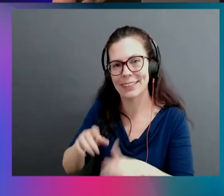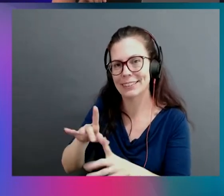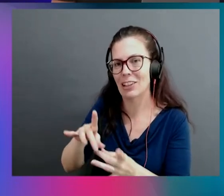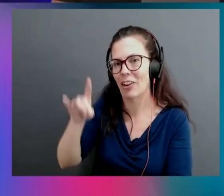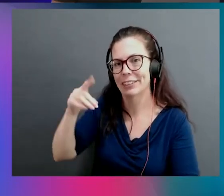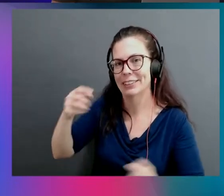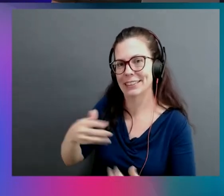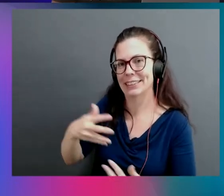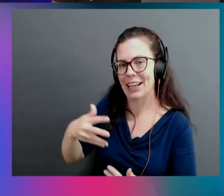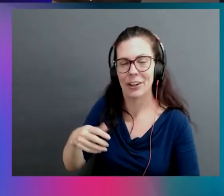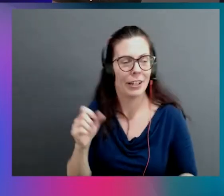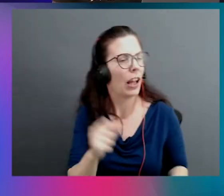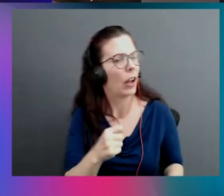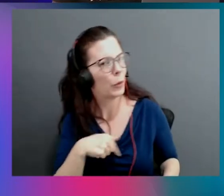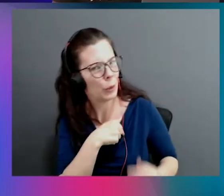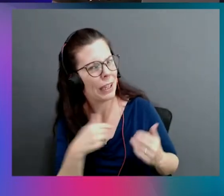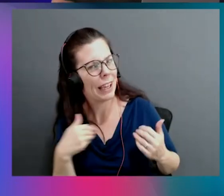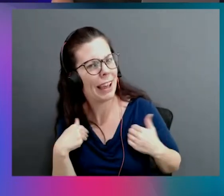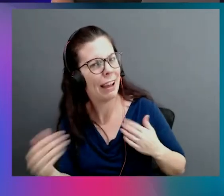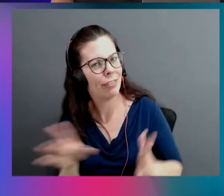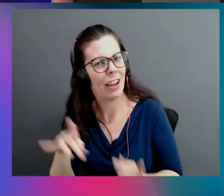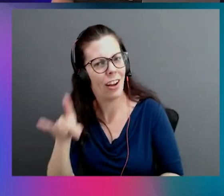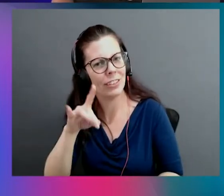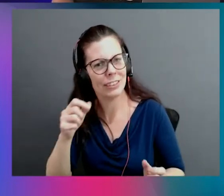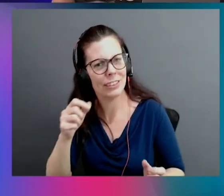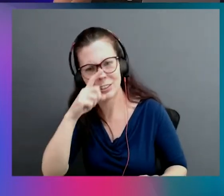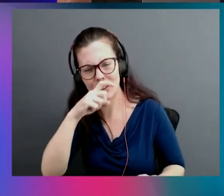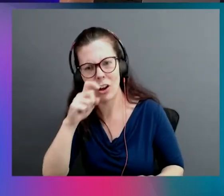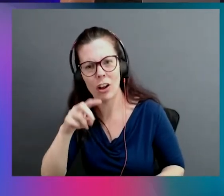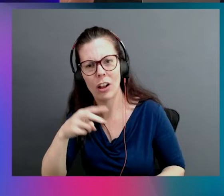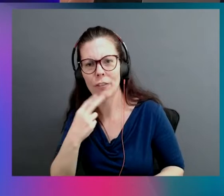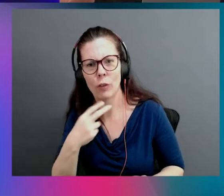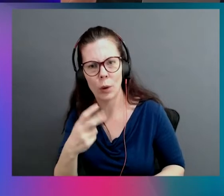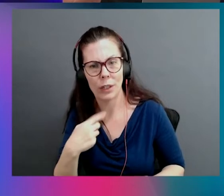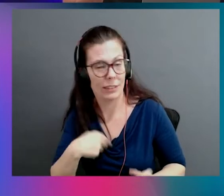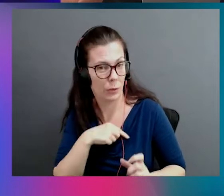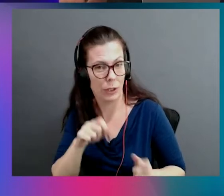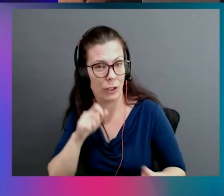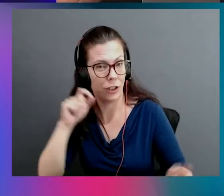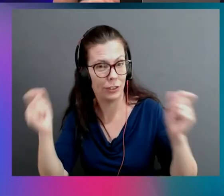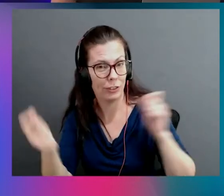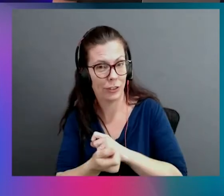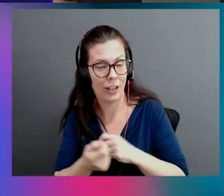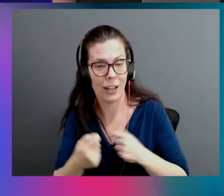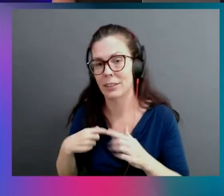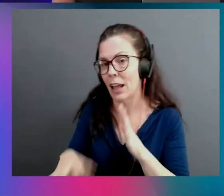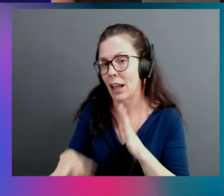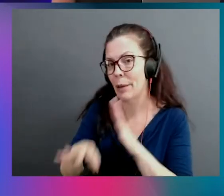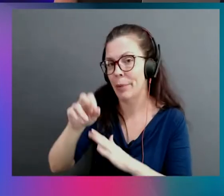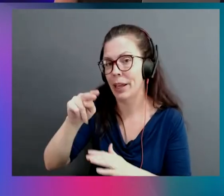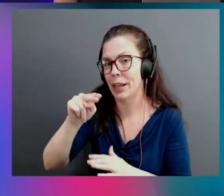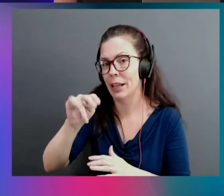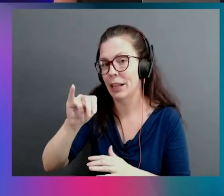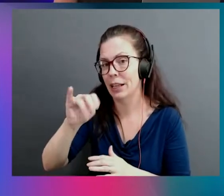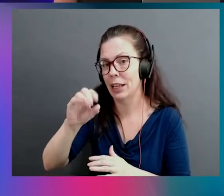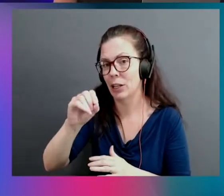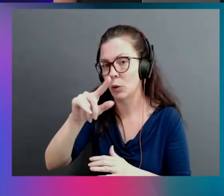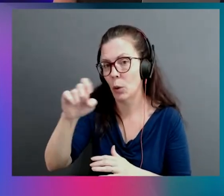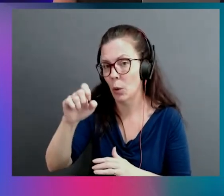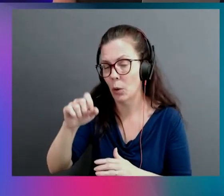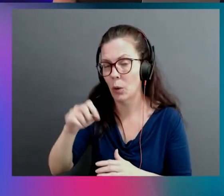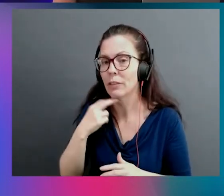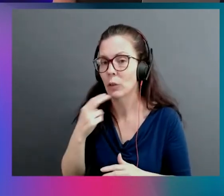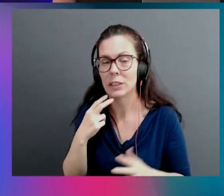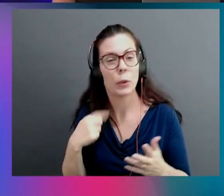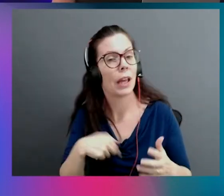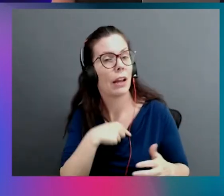kind of have a haunted doll-esque voice that we could have changed We that could. to. We could. I picked Nicole. We have one named Justin. That is the voice